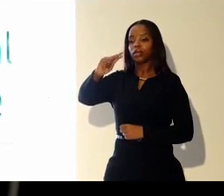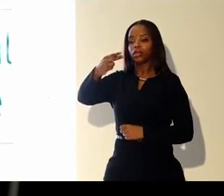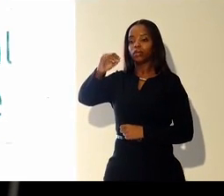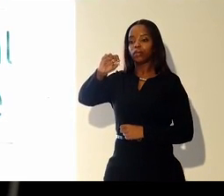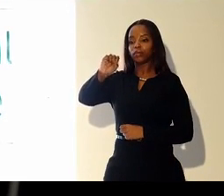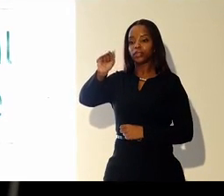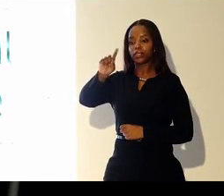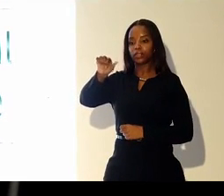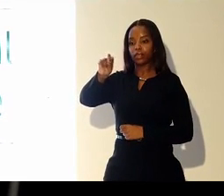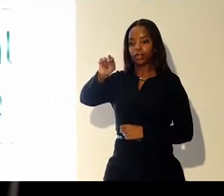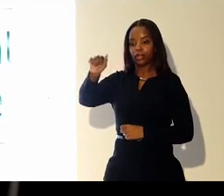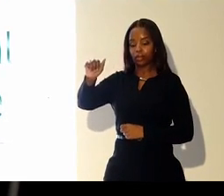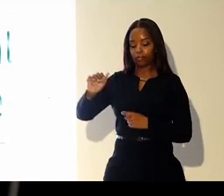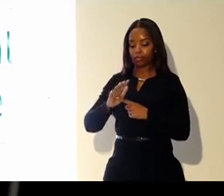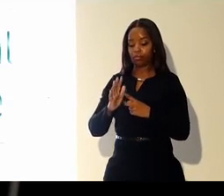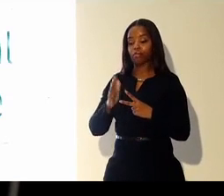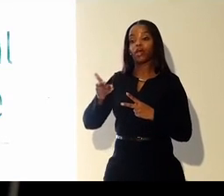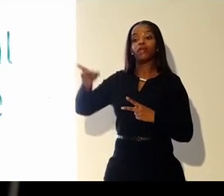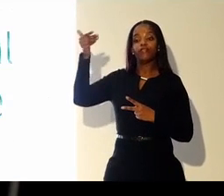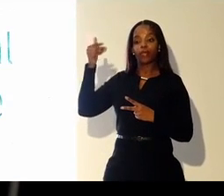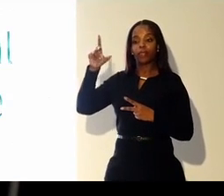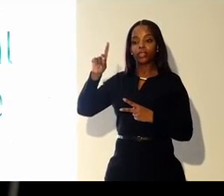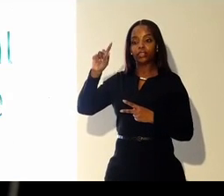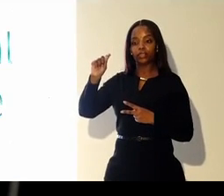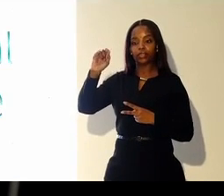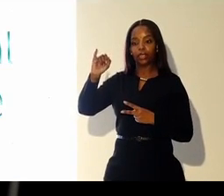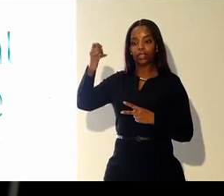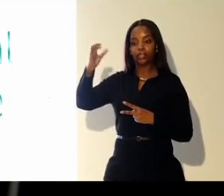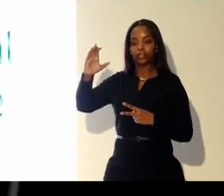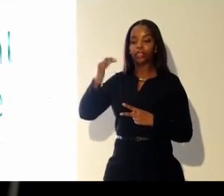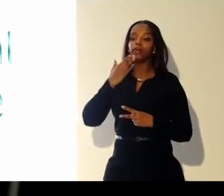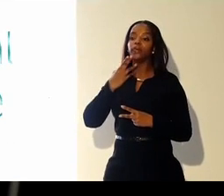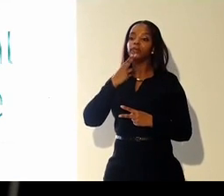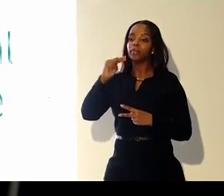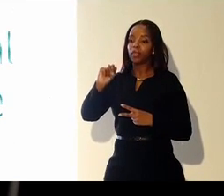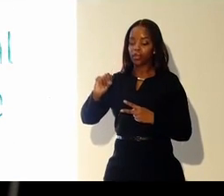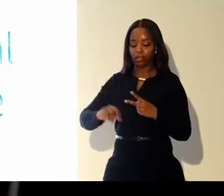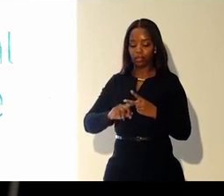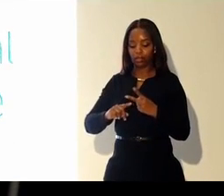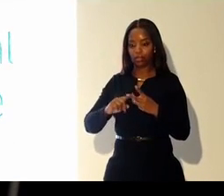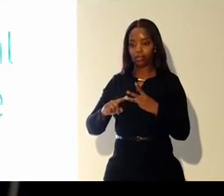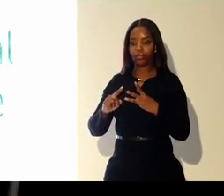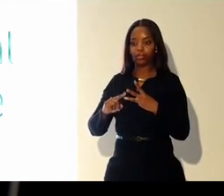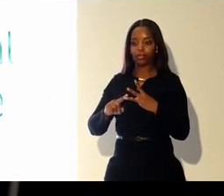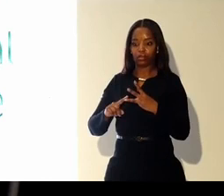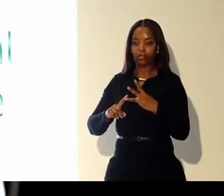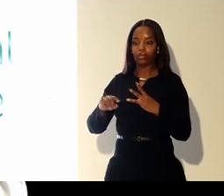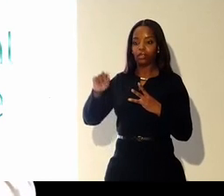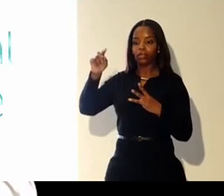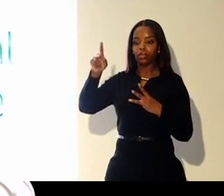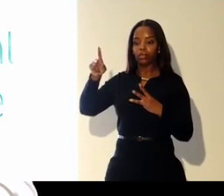the former DTIC Minister, Minister Ibrahim Patel, Deputy Minister of DTIC, Zuko